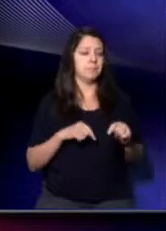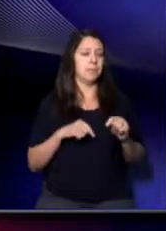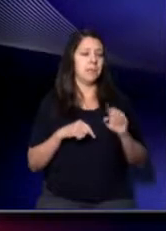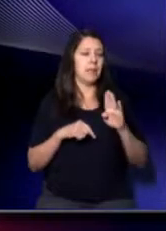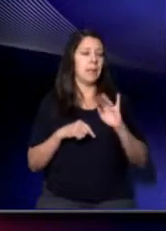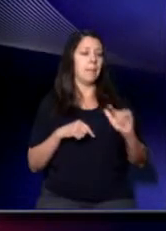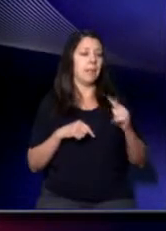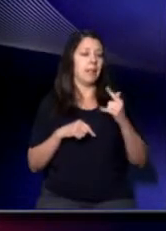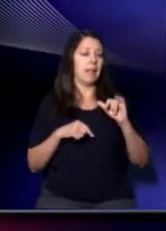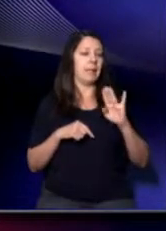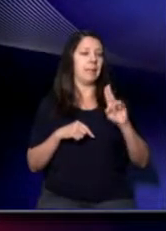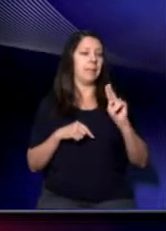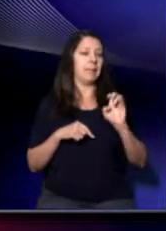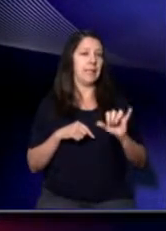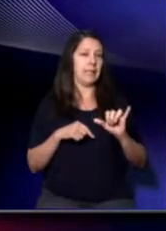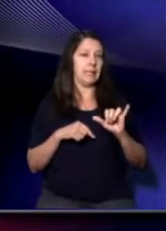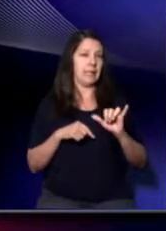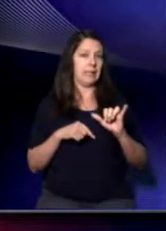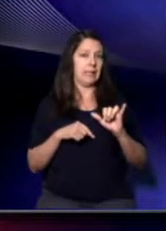Bill Gibney.